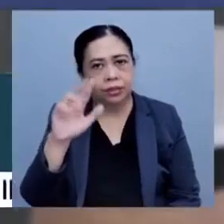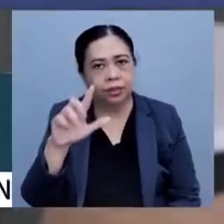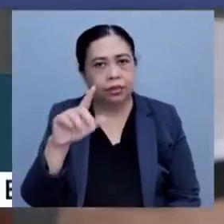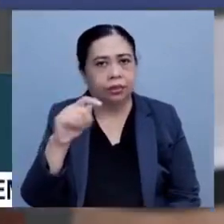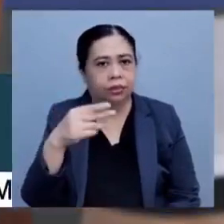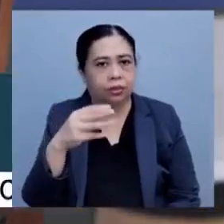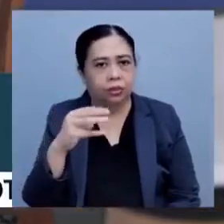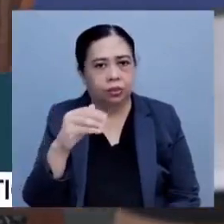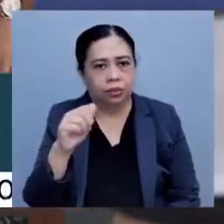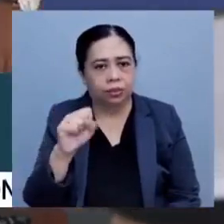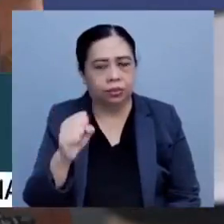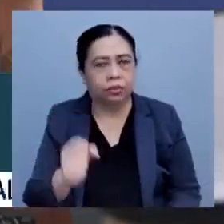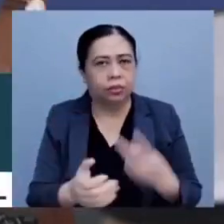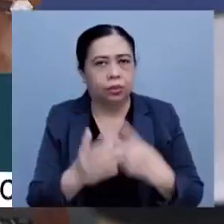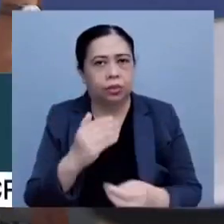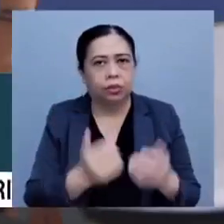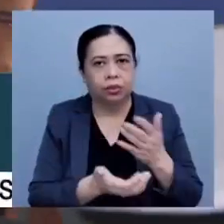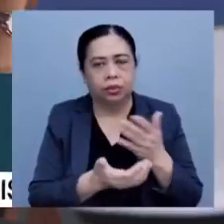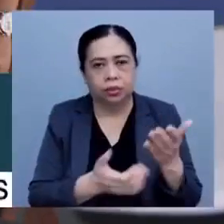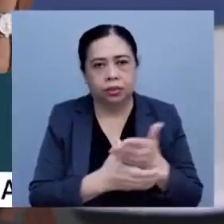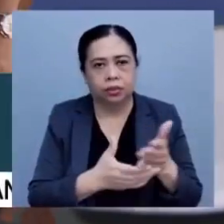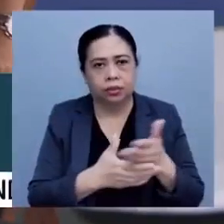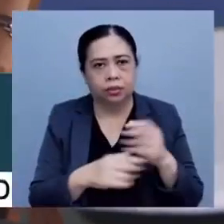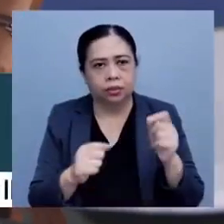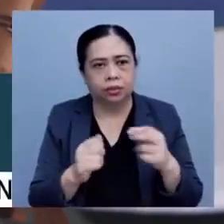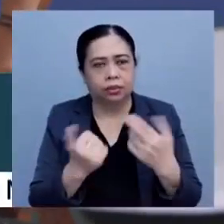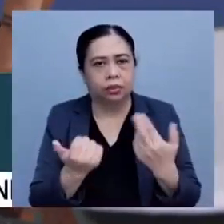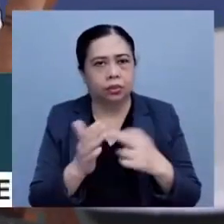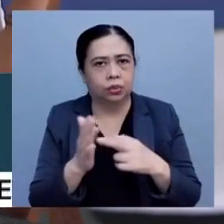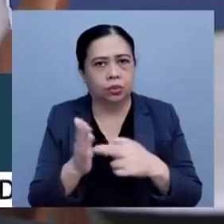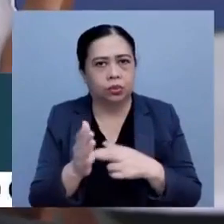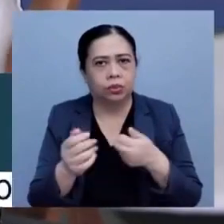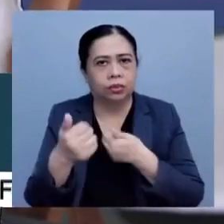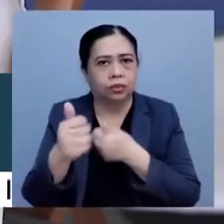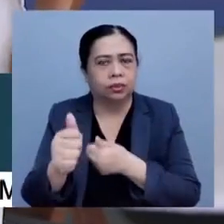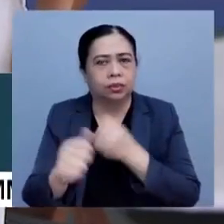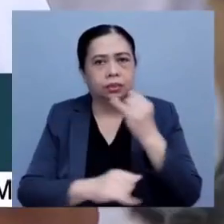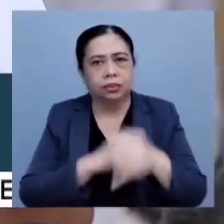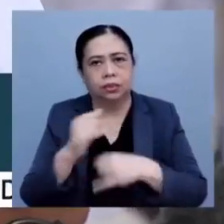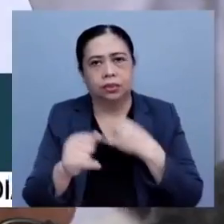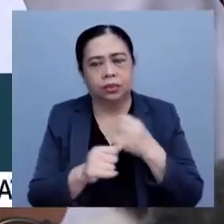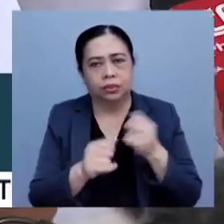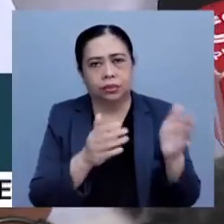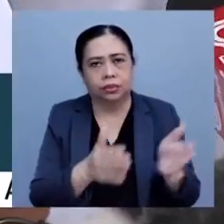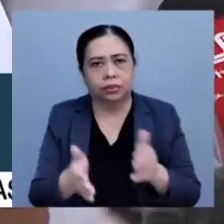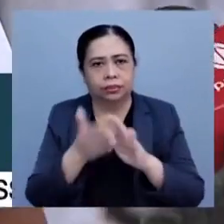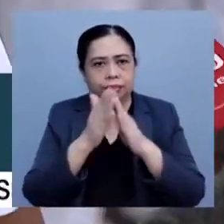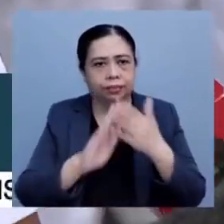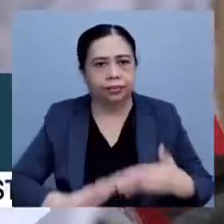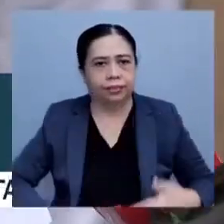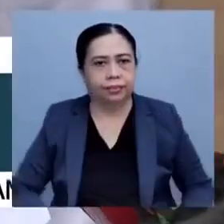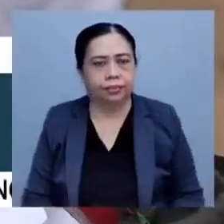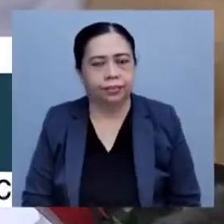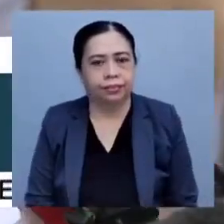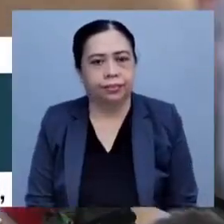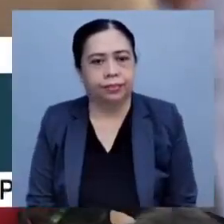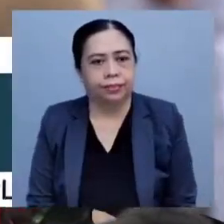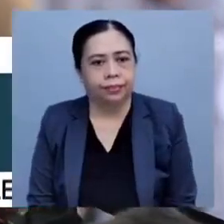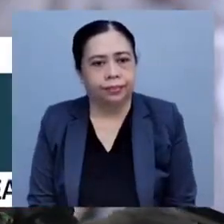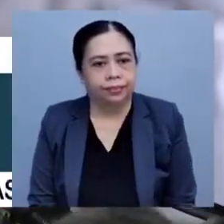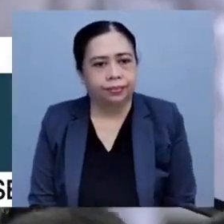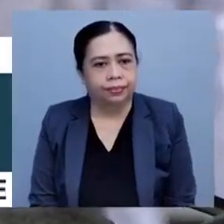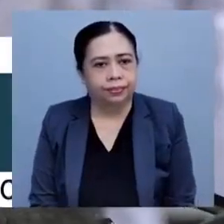of both countries the doctrine of the rules-based international order. The ruling of the